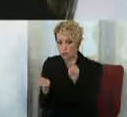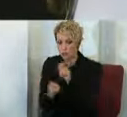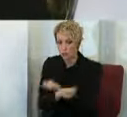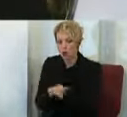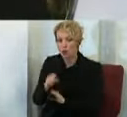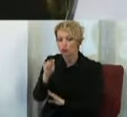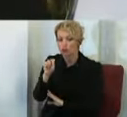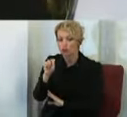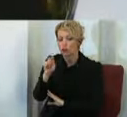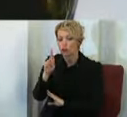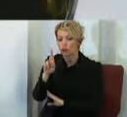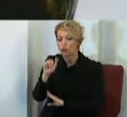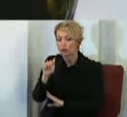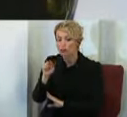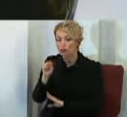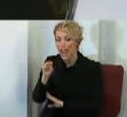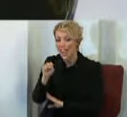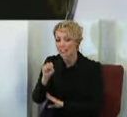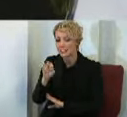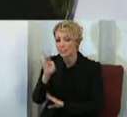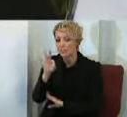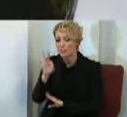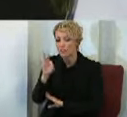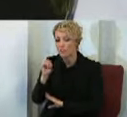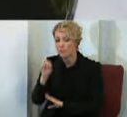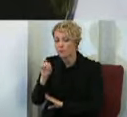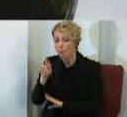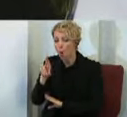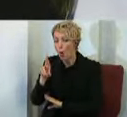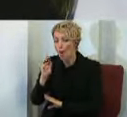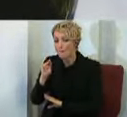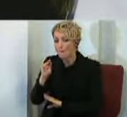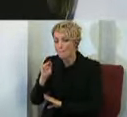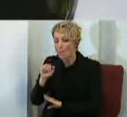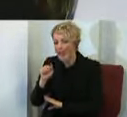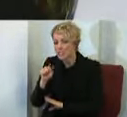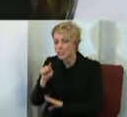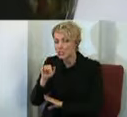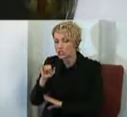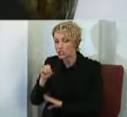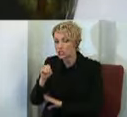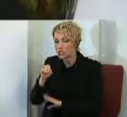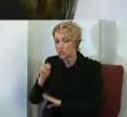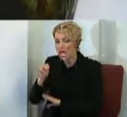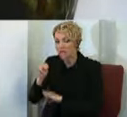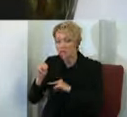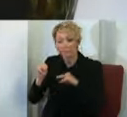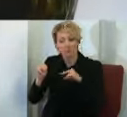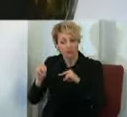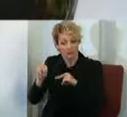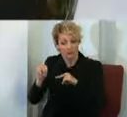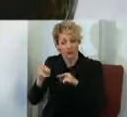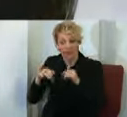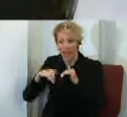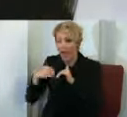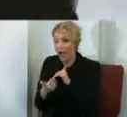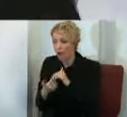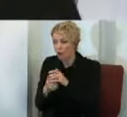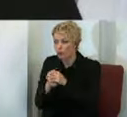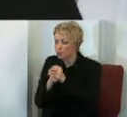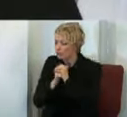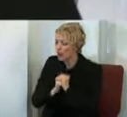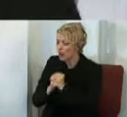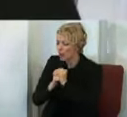Transformation. And prayer is what indeed helps to transform us, each and every one of